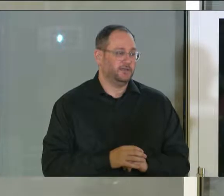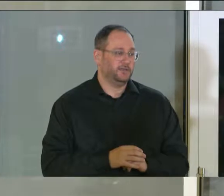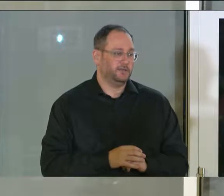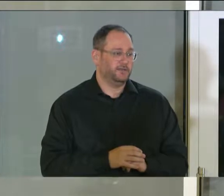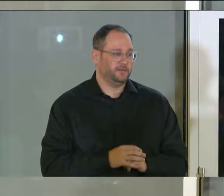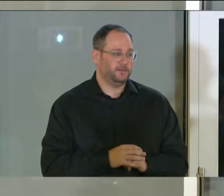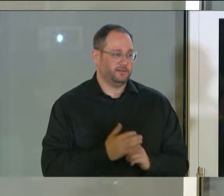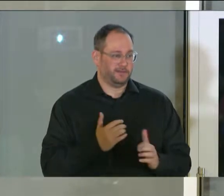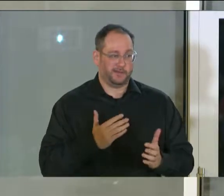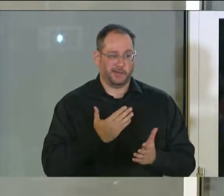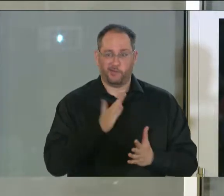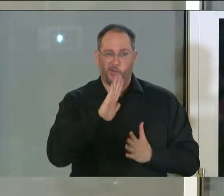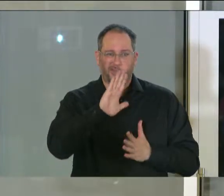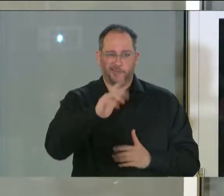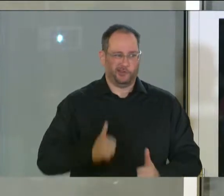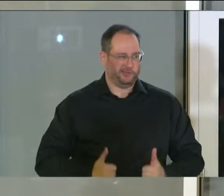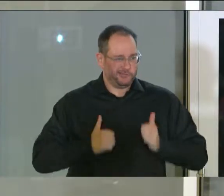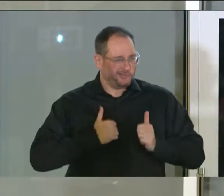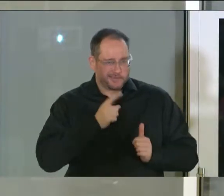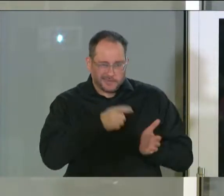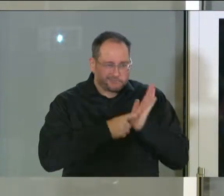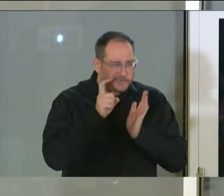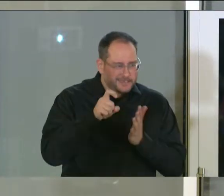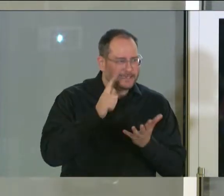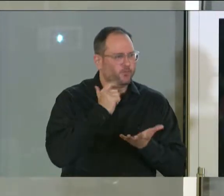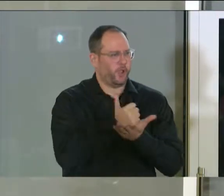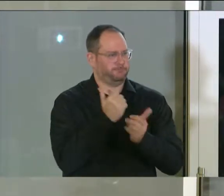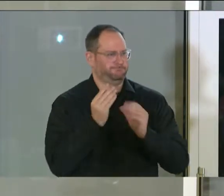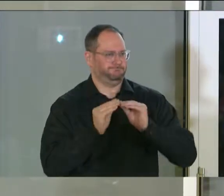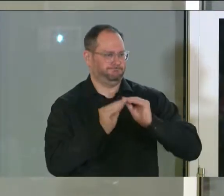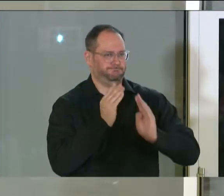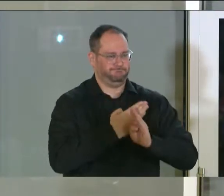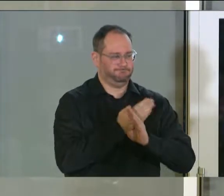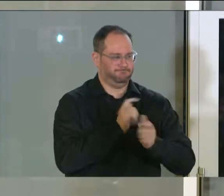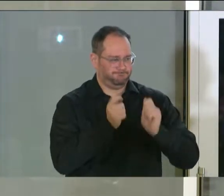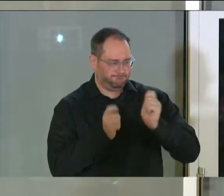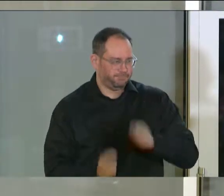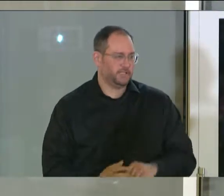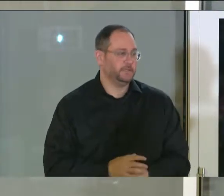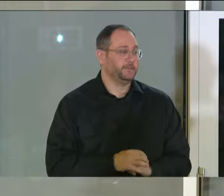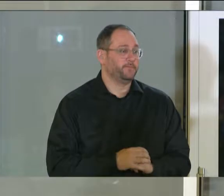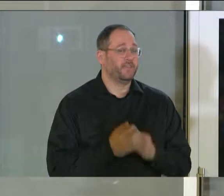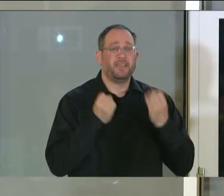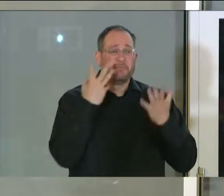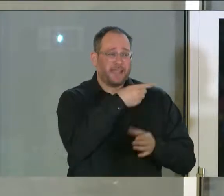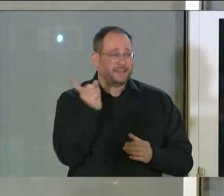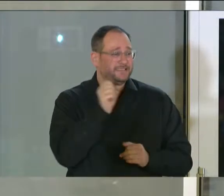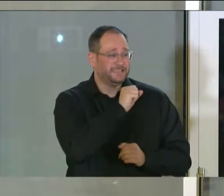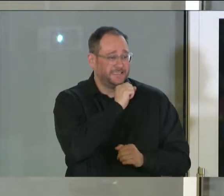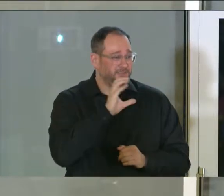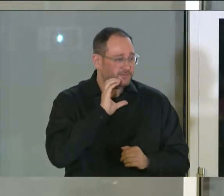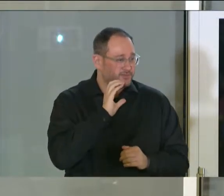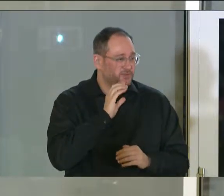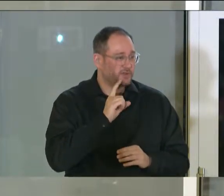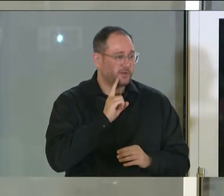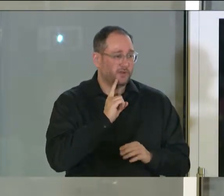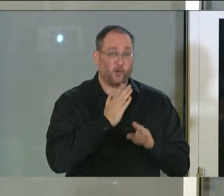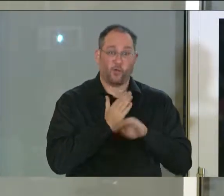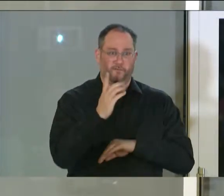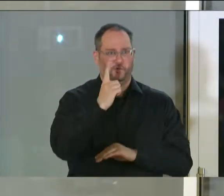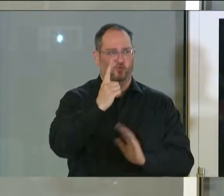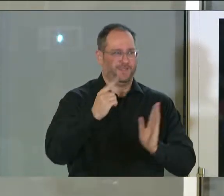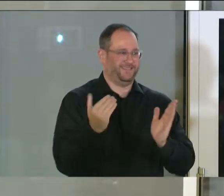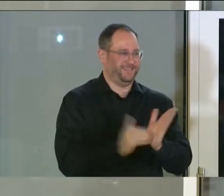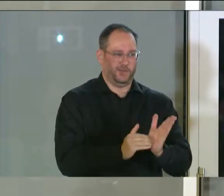sum, if you look at how many seniors we have that received adaptive equipment, so over 1,000 different seniors receive adaptive home